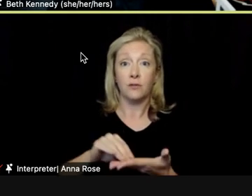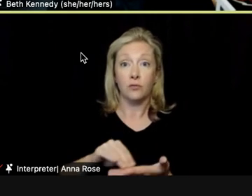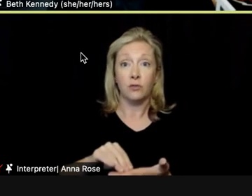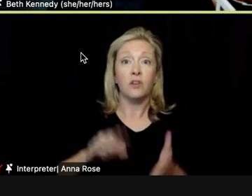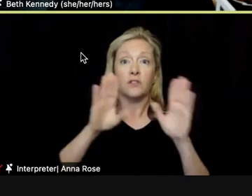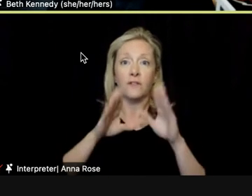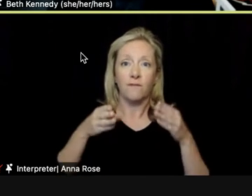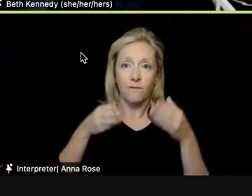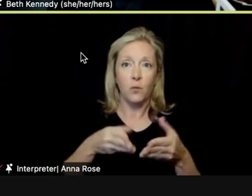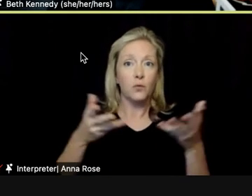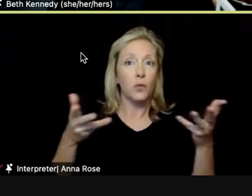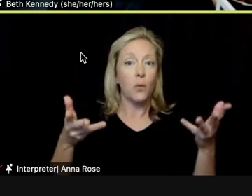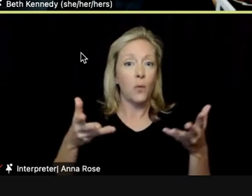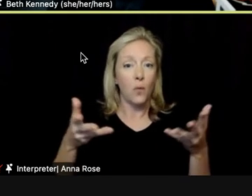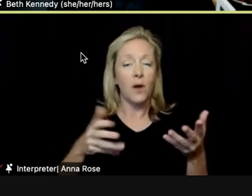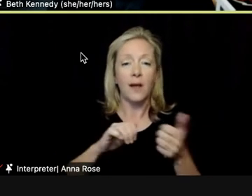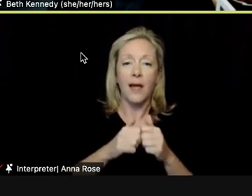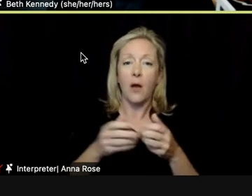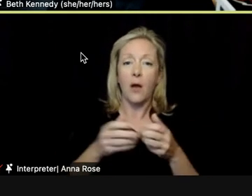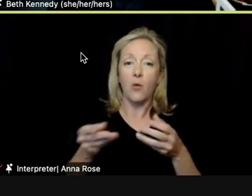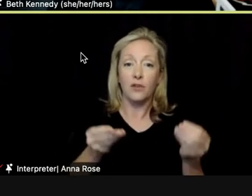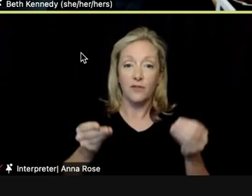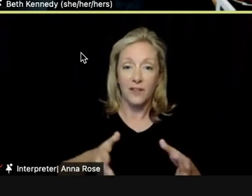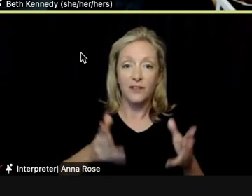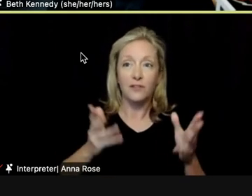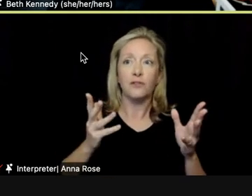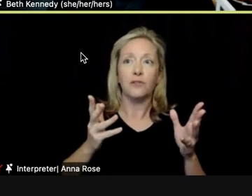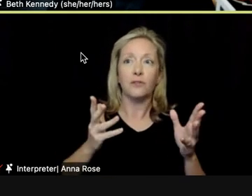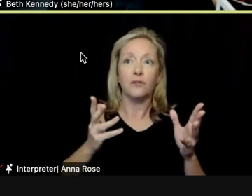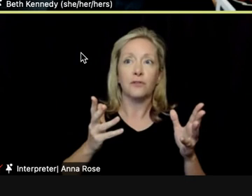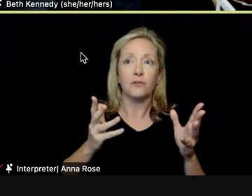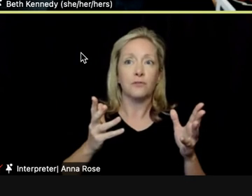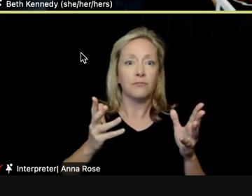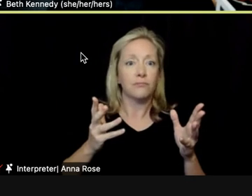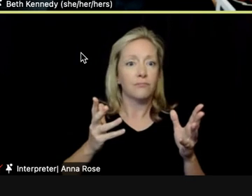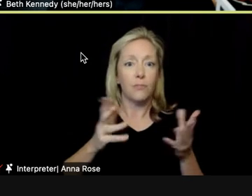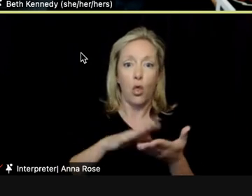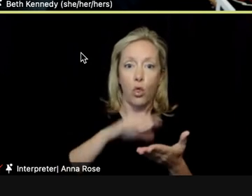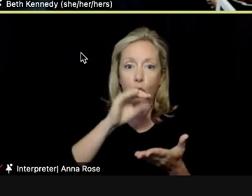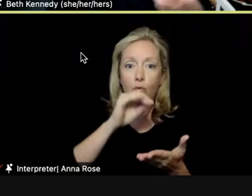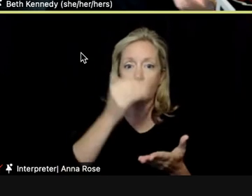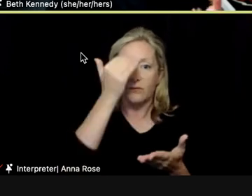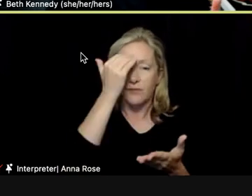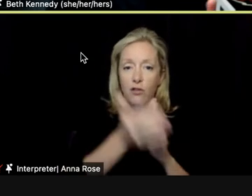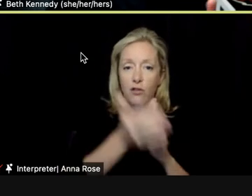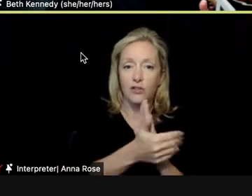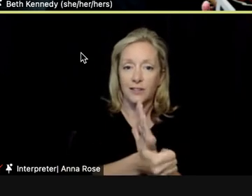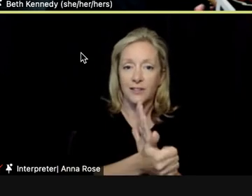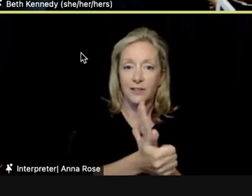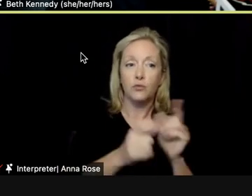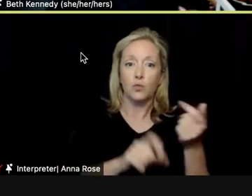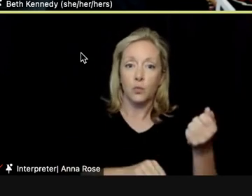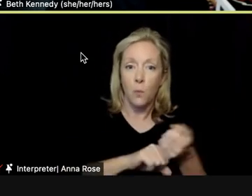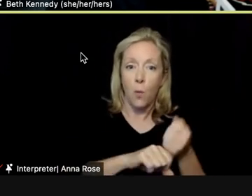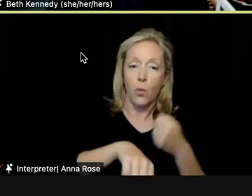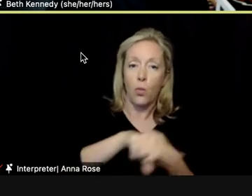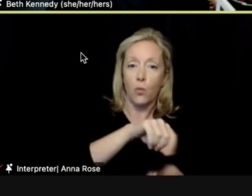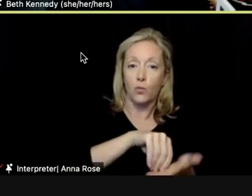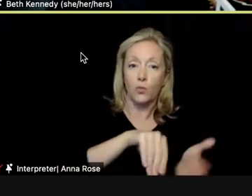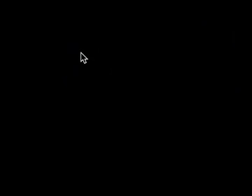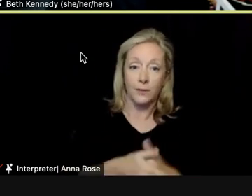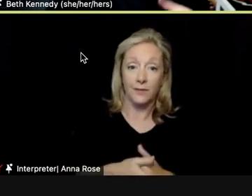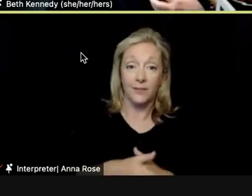the knowledge and skills that they need to support kids who are deafblind. And so when I'm telling you what are the key elements of